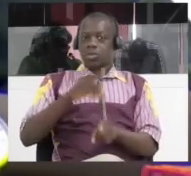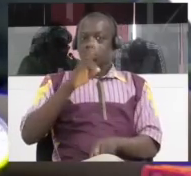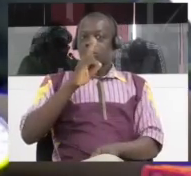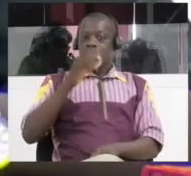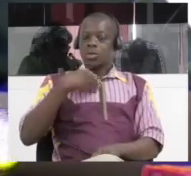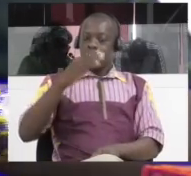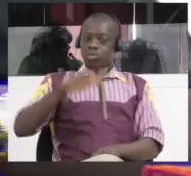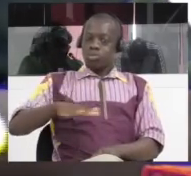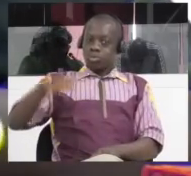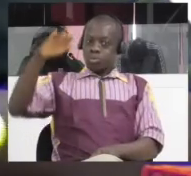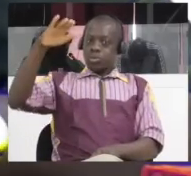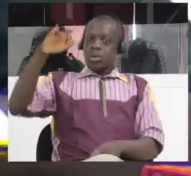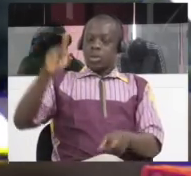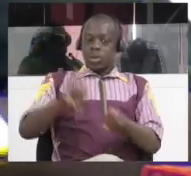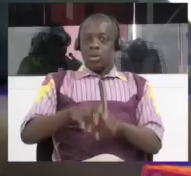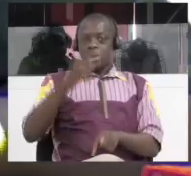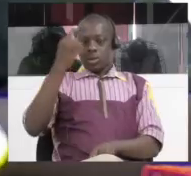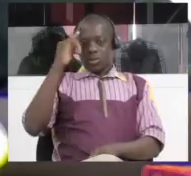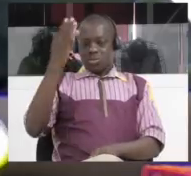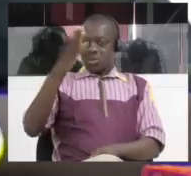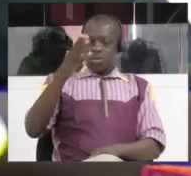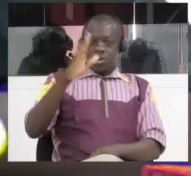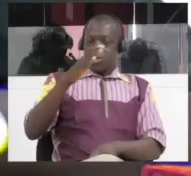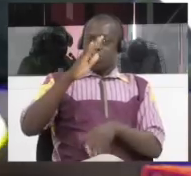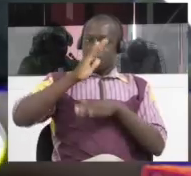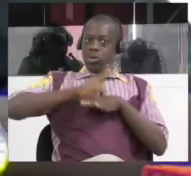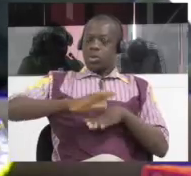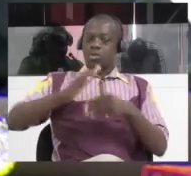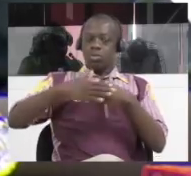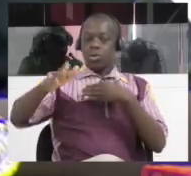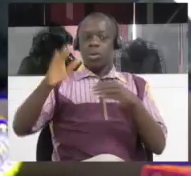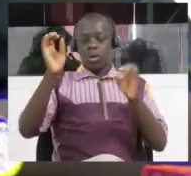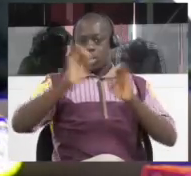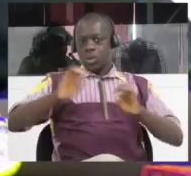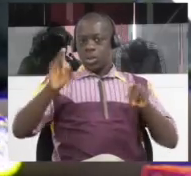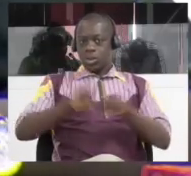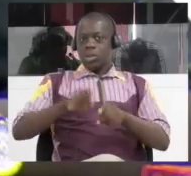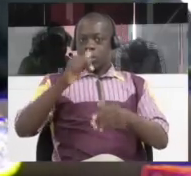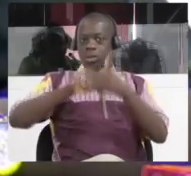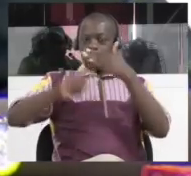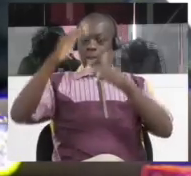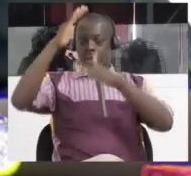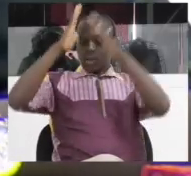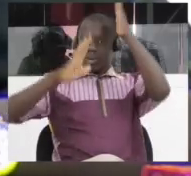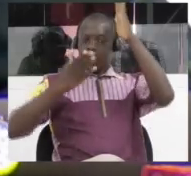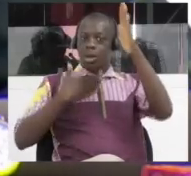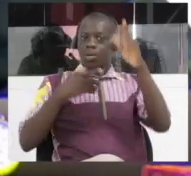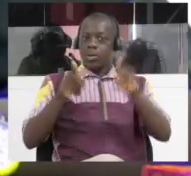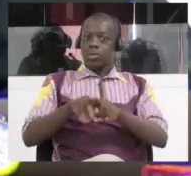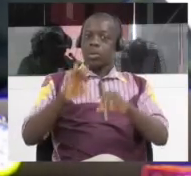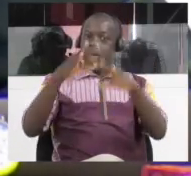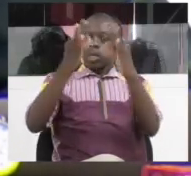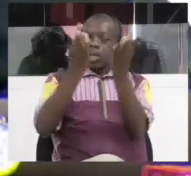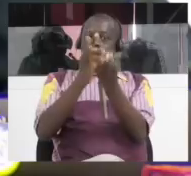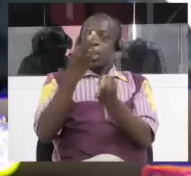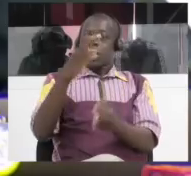you know, would definitely be a little bit impatient. And in the army, we used to have this term, when a young officer wants to look